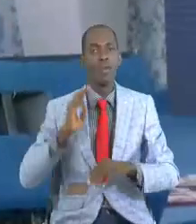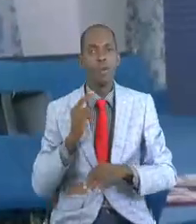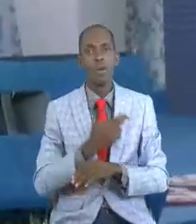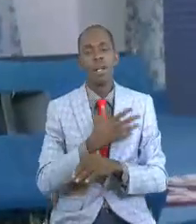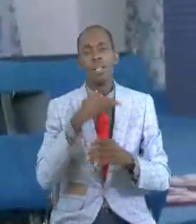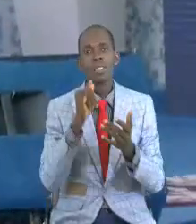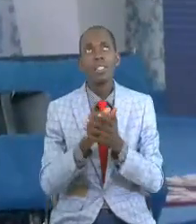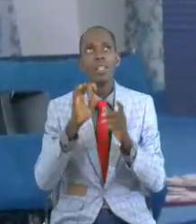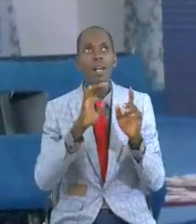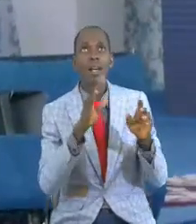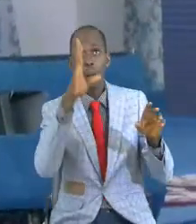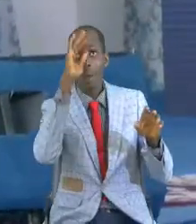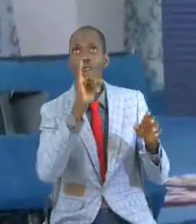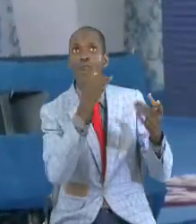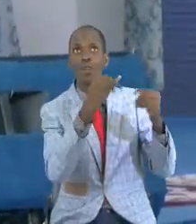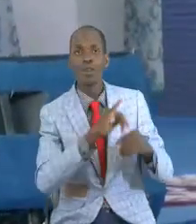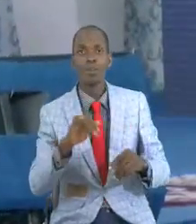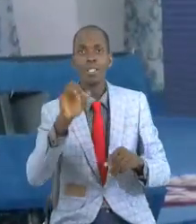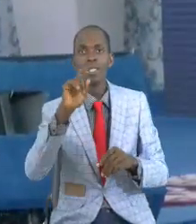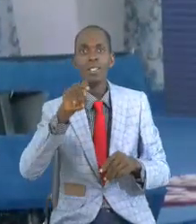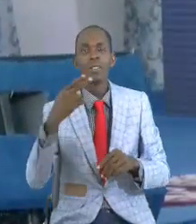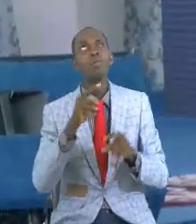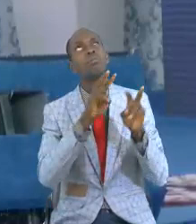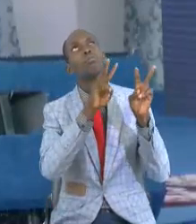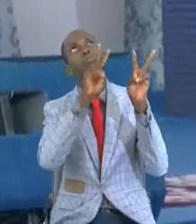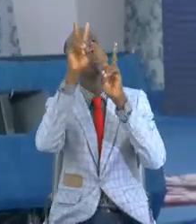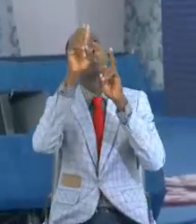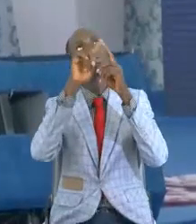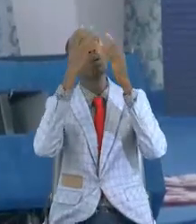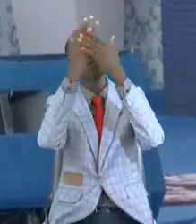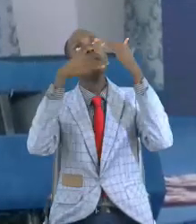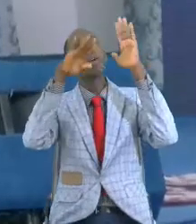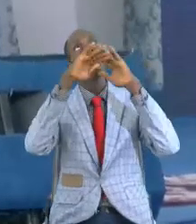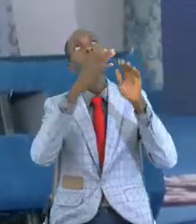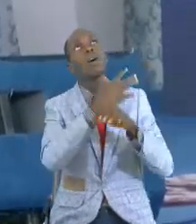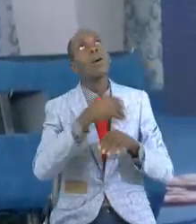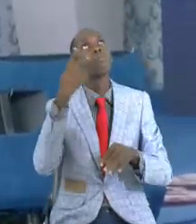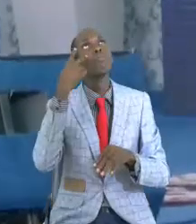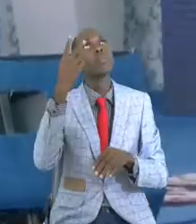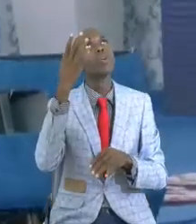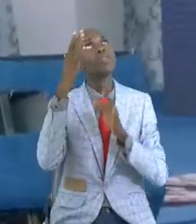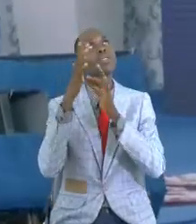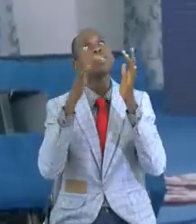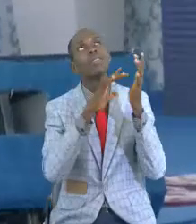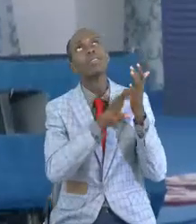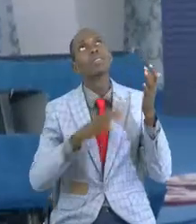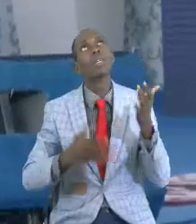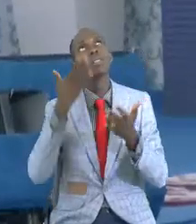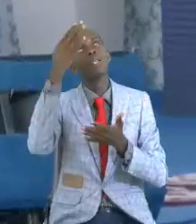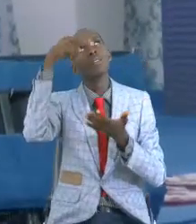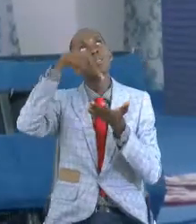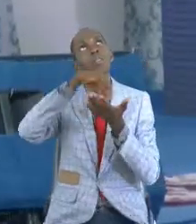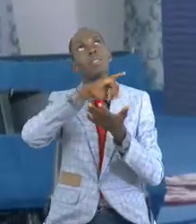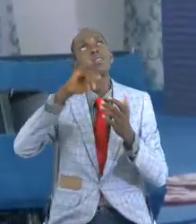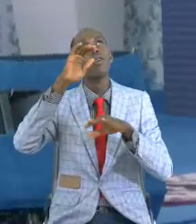coming. Stephen looked up to heaven, and then he saw Jesus Christ standing on the